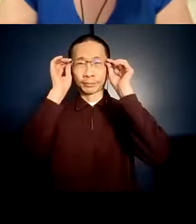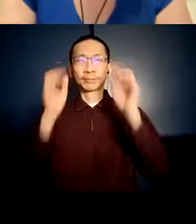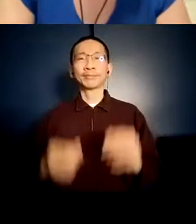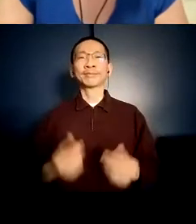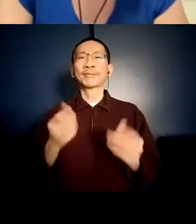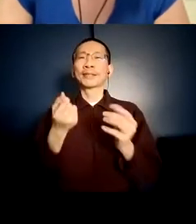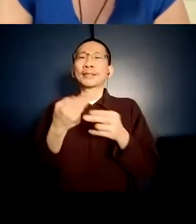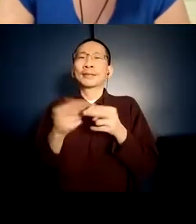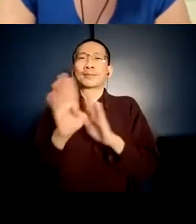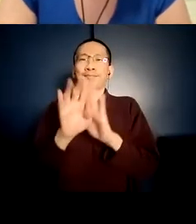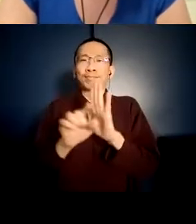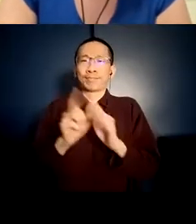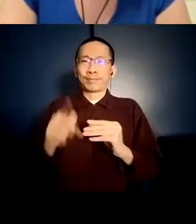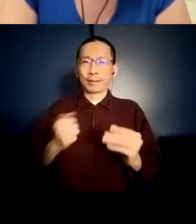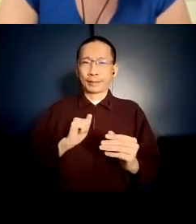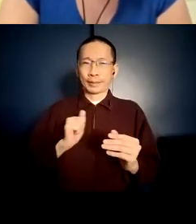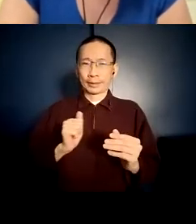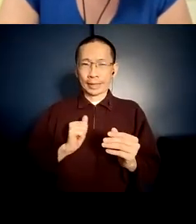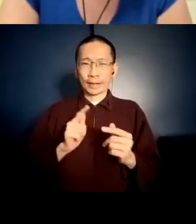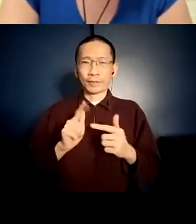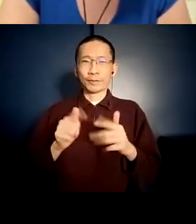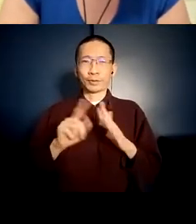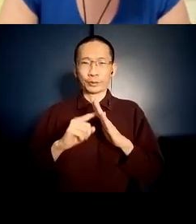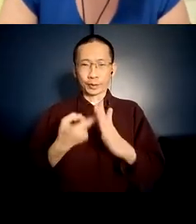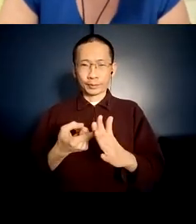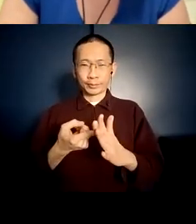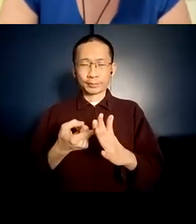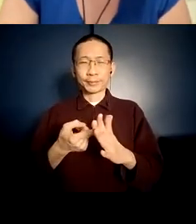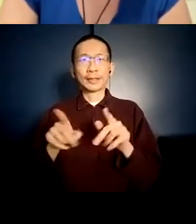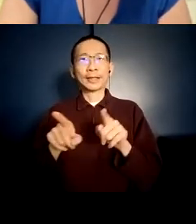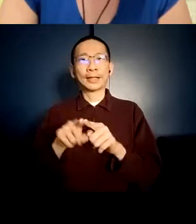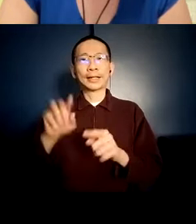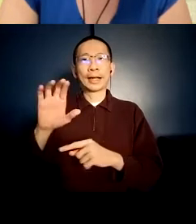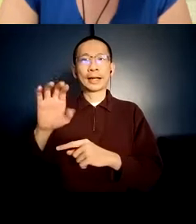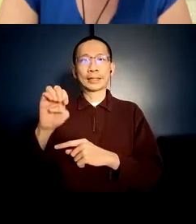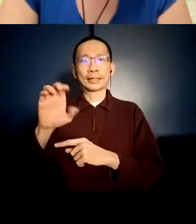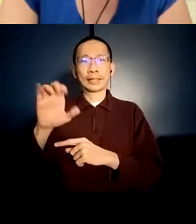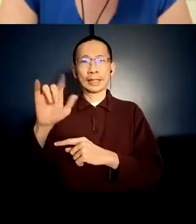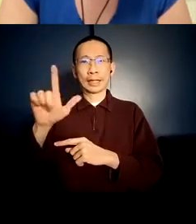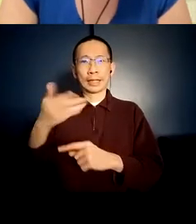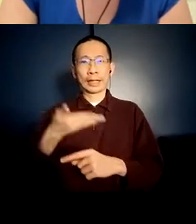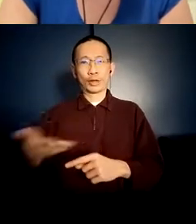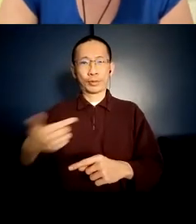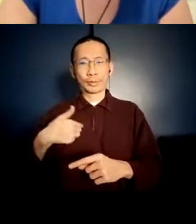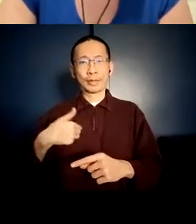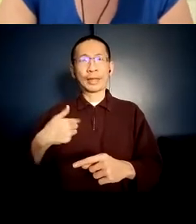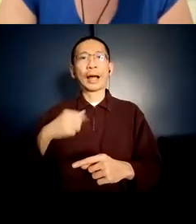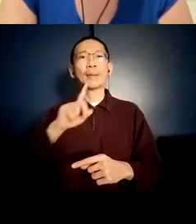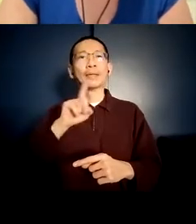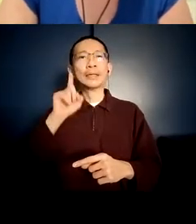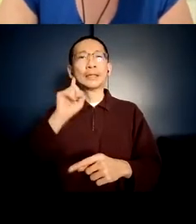just a little bit about myself to get us started. Like Cecily introduced me, I am a deaf